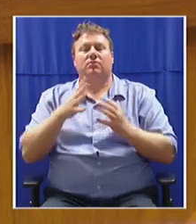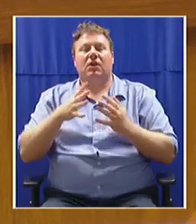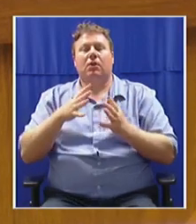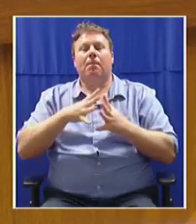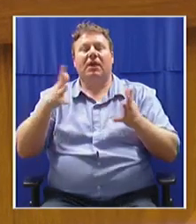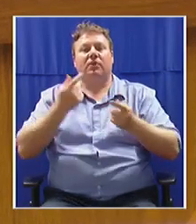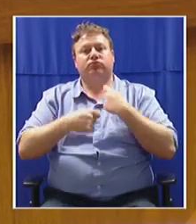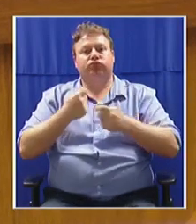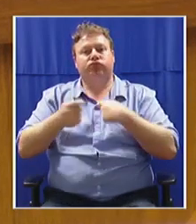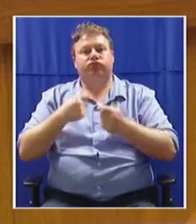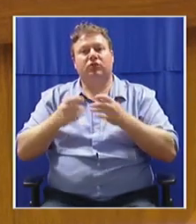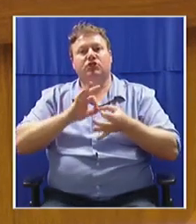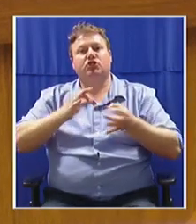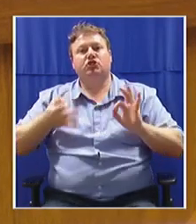areas.